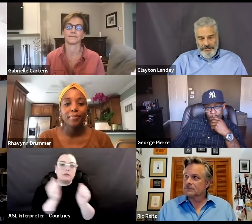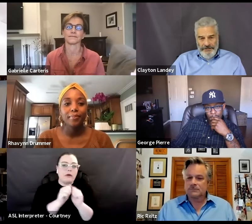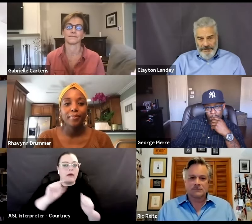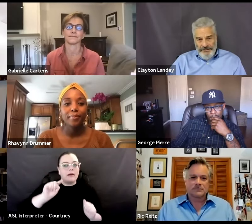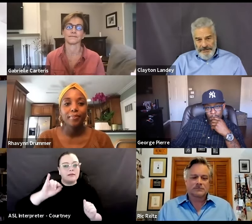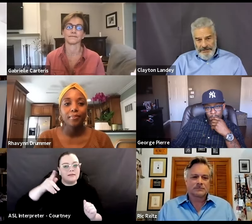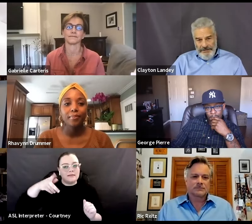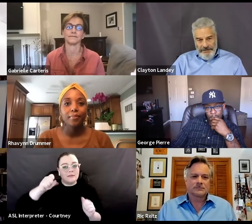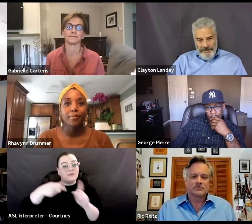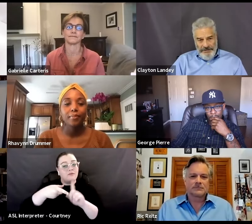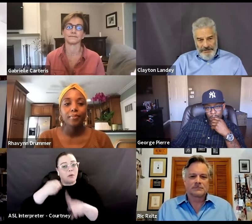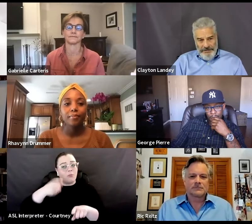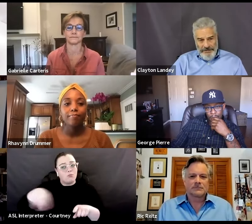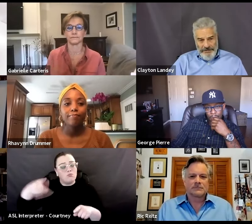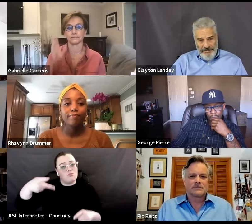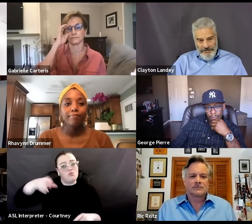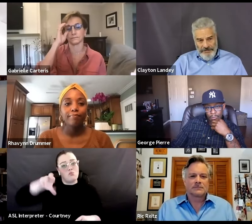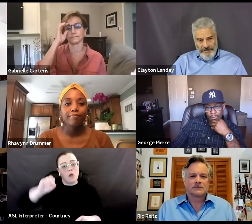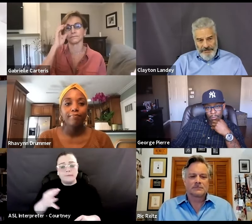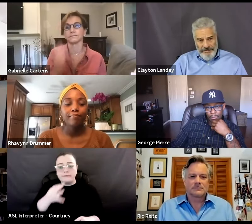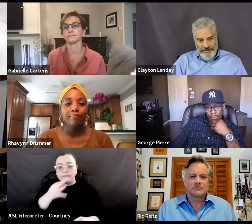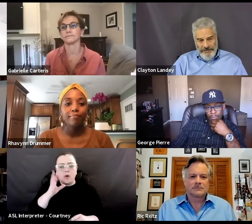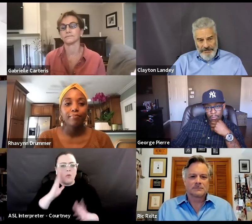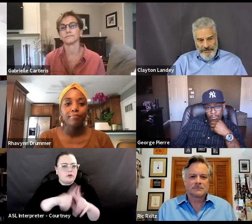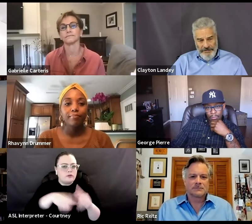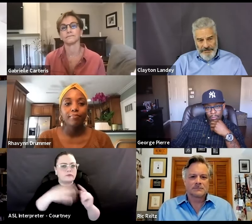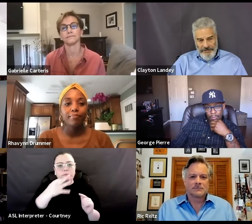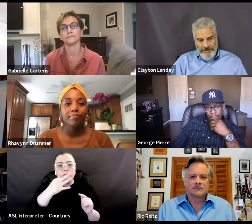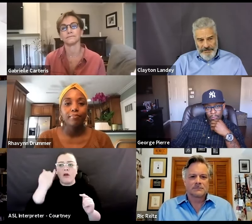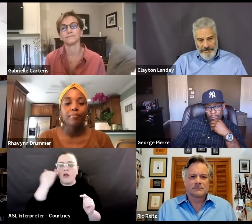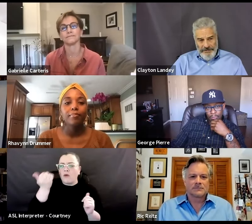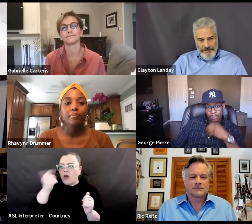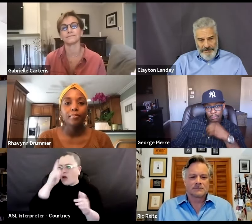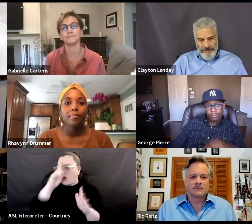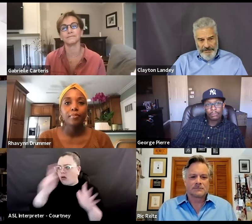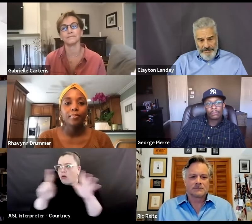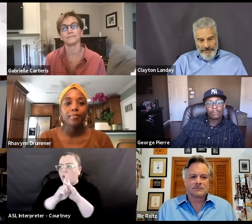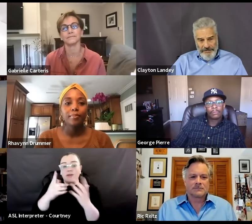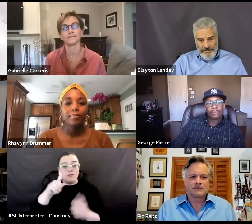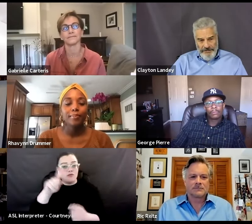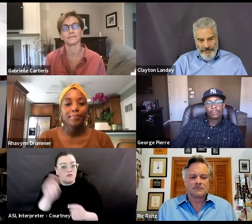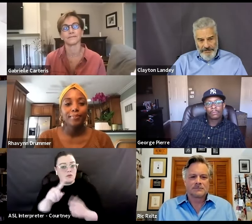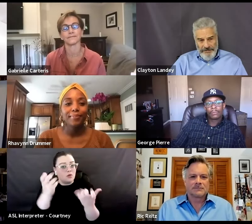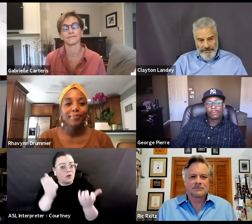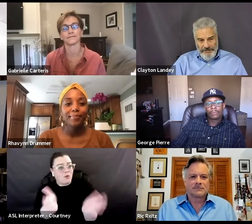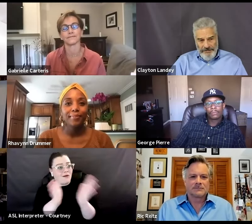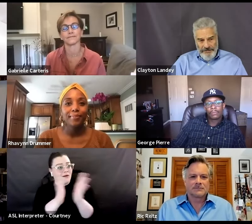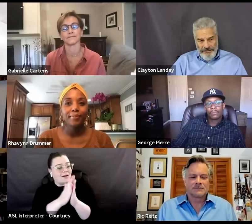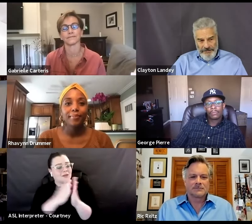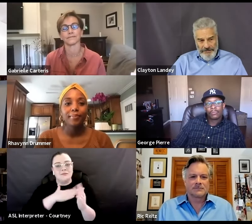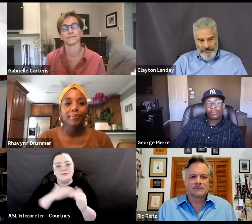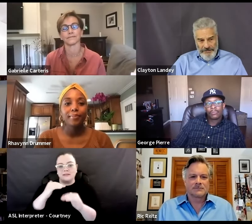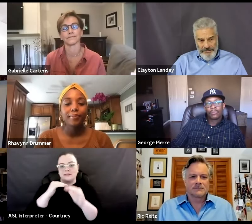momentarily. If you have questions at any time during today's webinar that you'd like to direct to our guests, please email